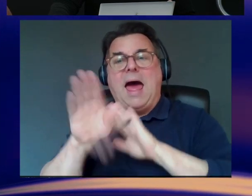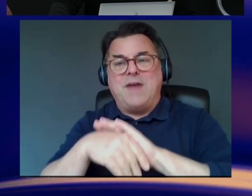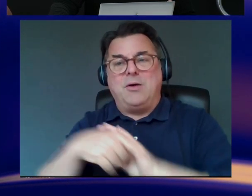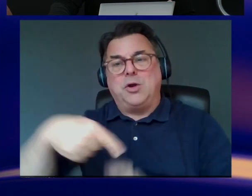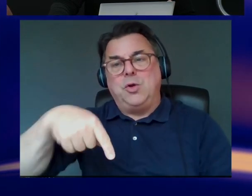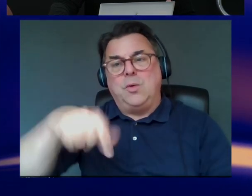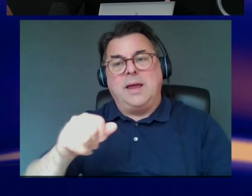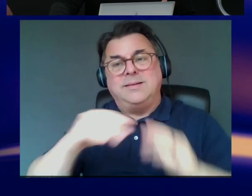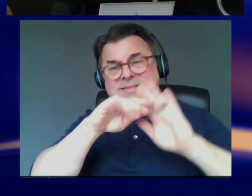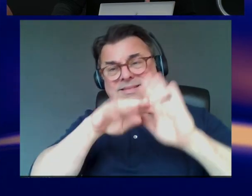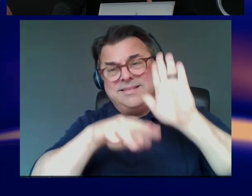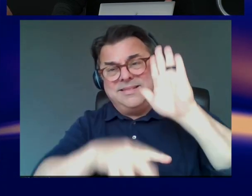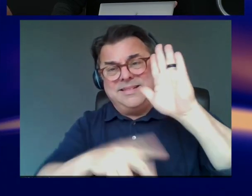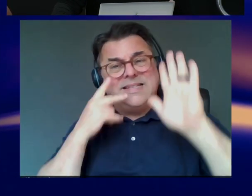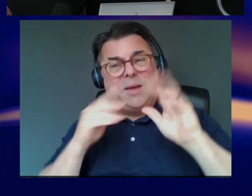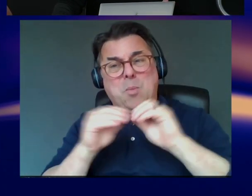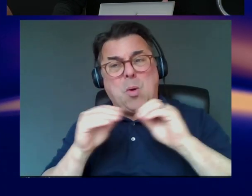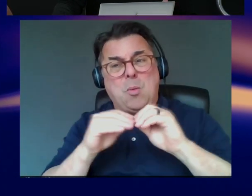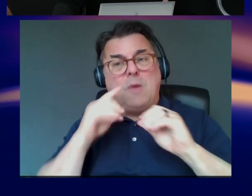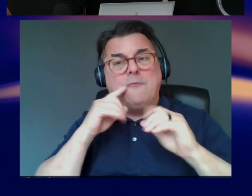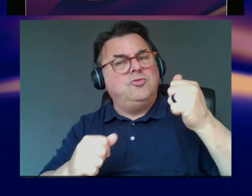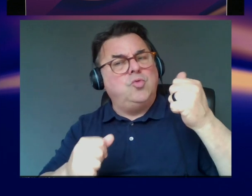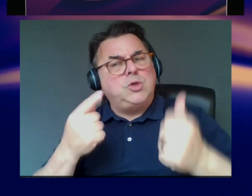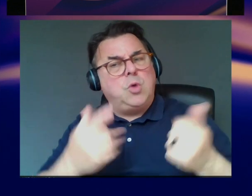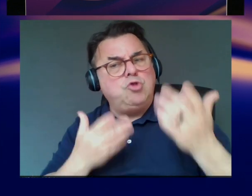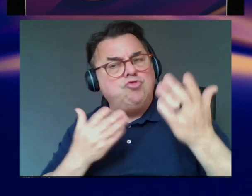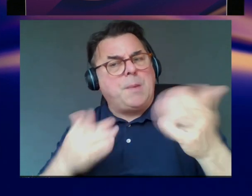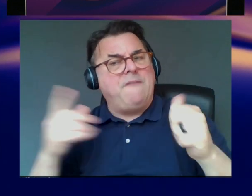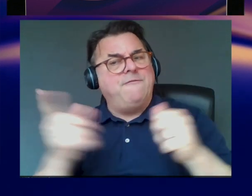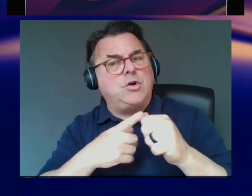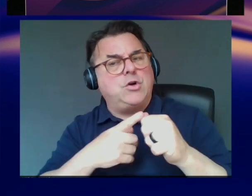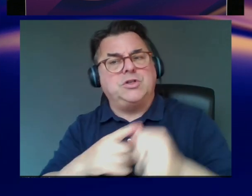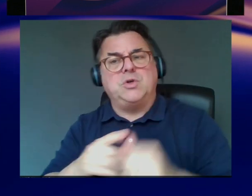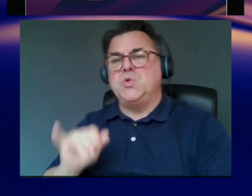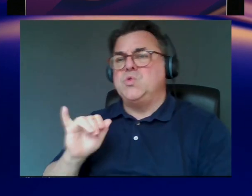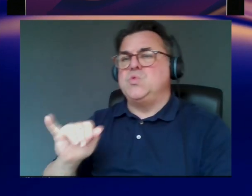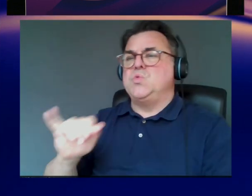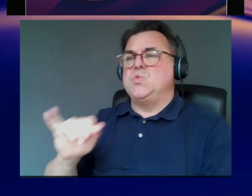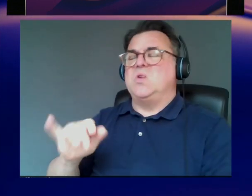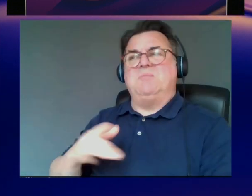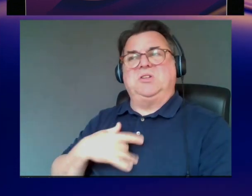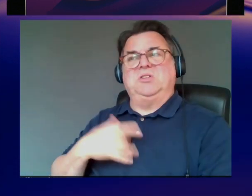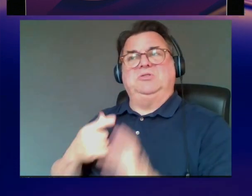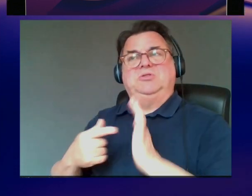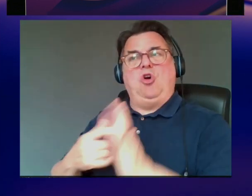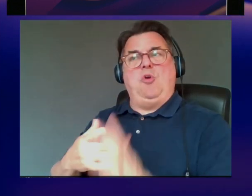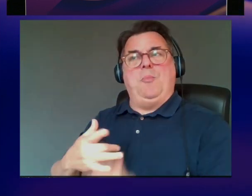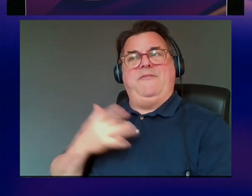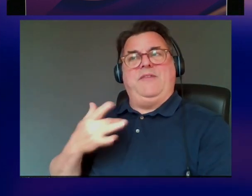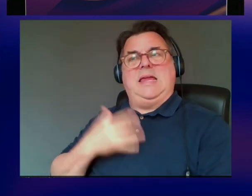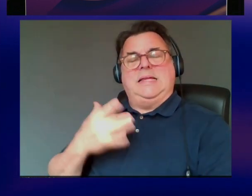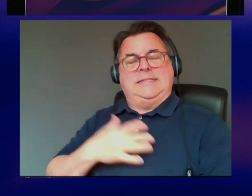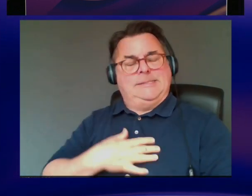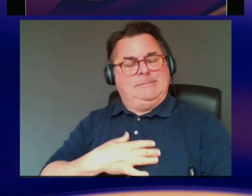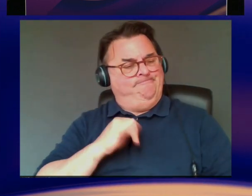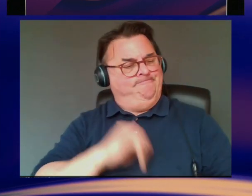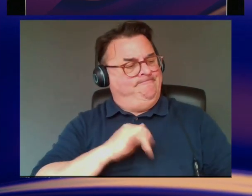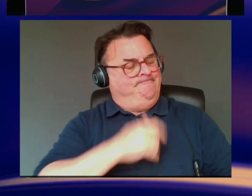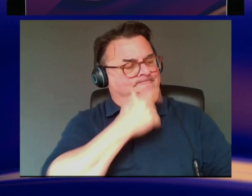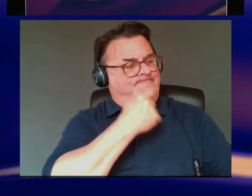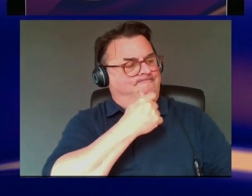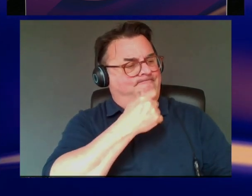can go into Power Hour for architecting. We have 2 seasons there with 6 episodes each. Oh, wow. And then each season or each episode is an